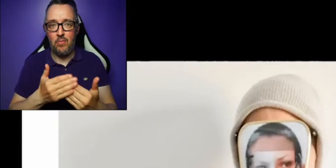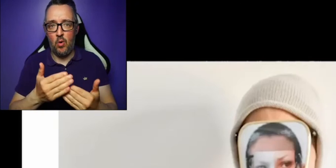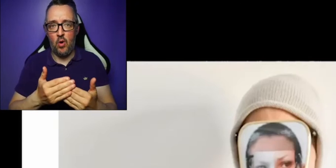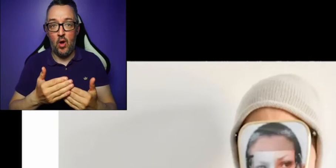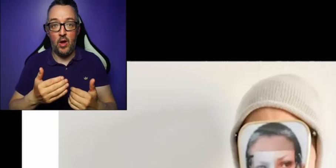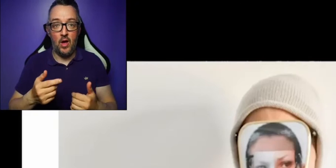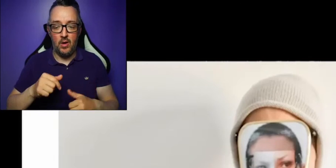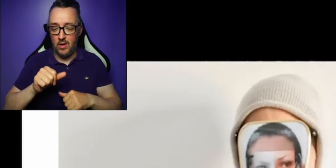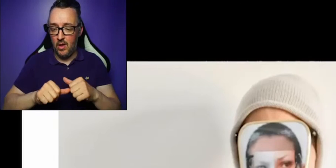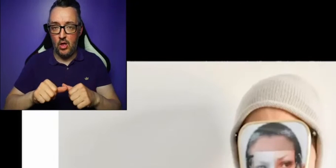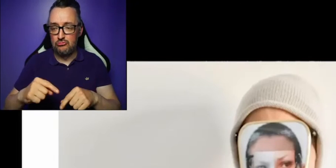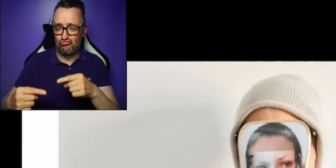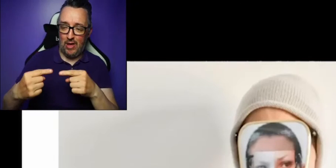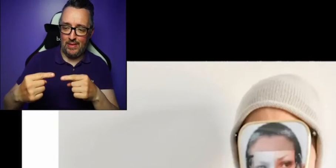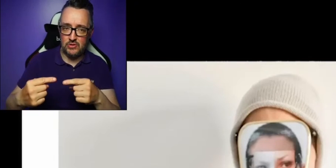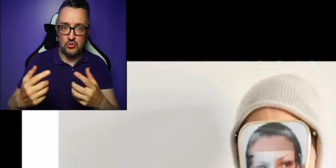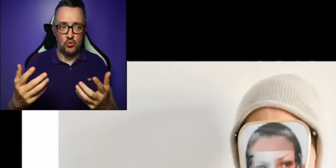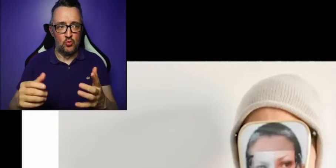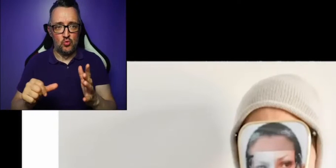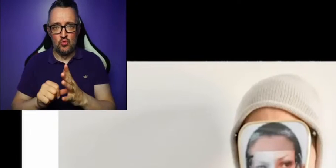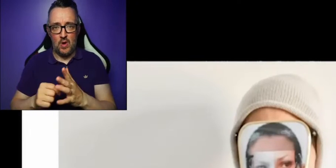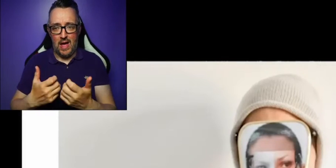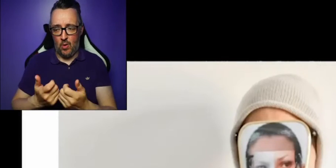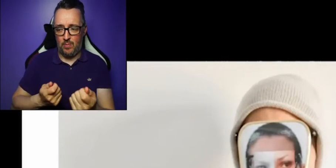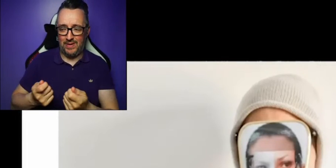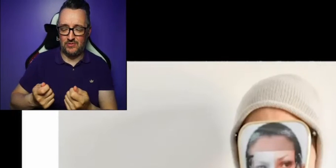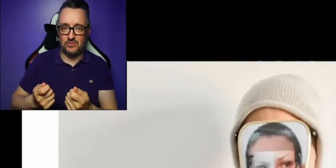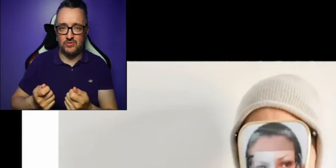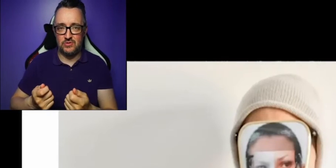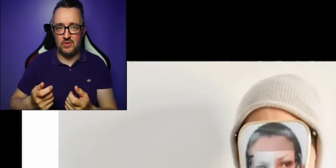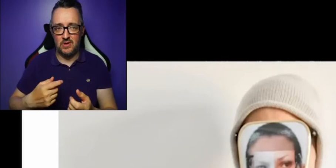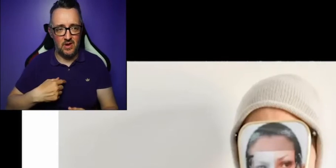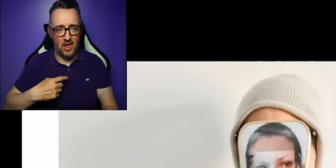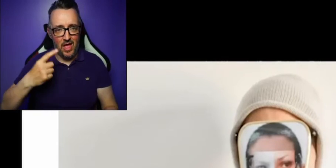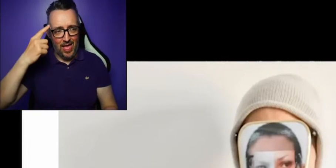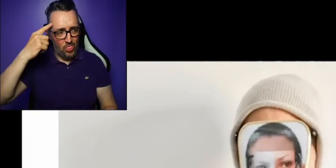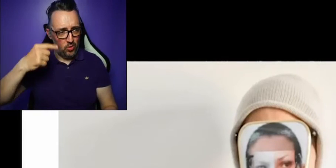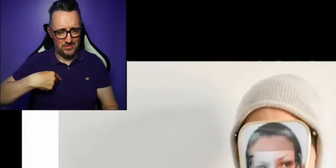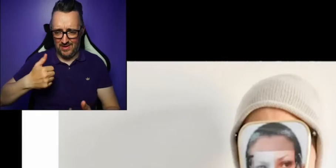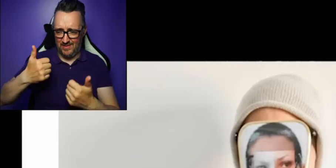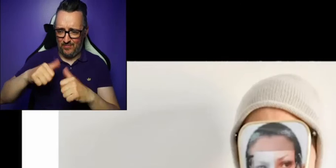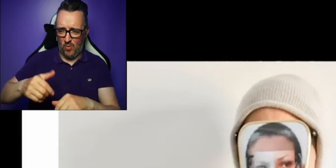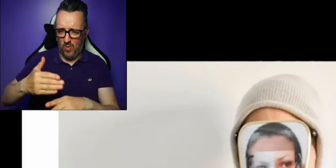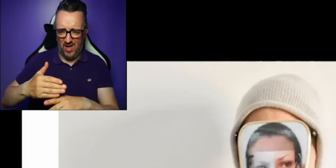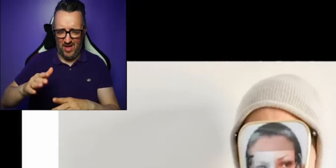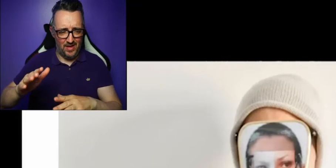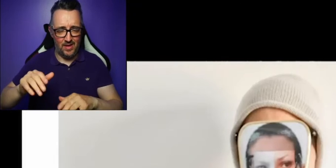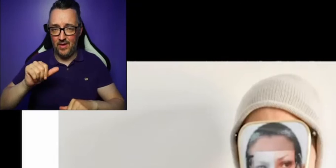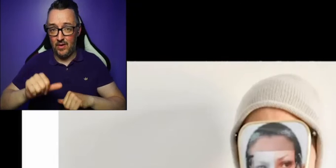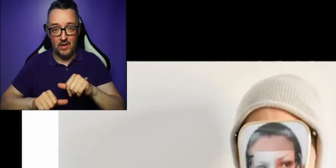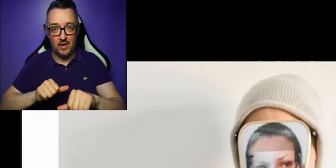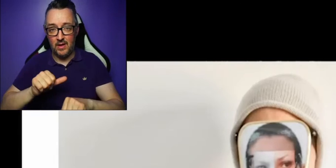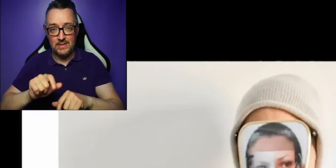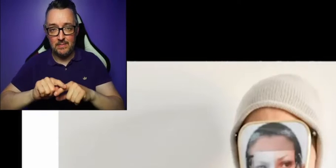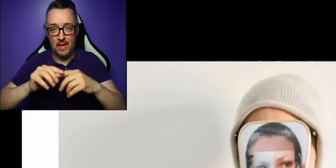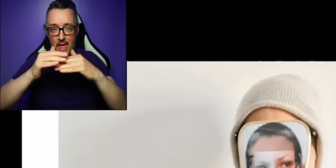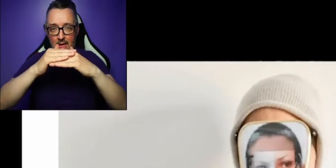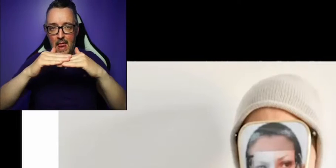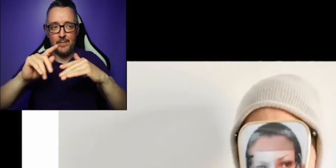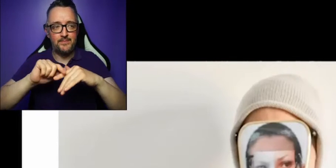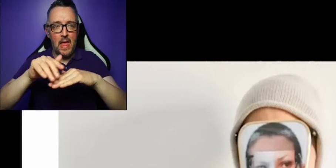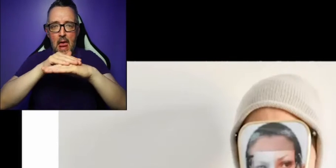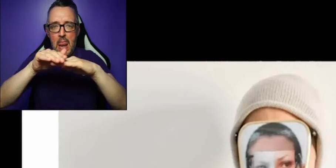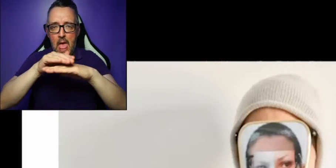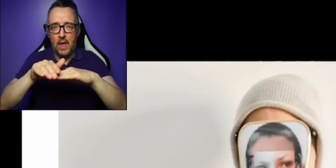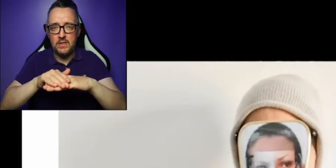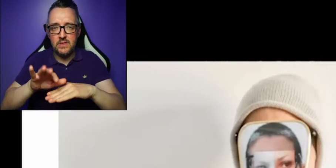challenge comes along in your life and you can't manage it, and you think, but I thought I'd done this work, and it's not. And I